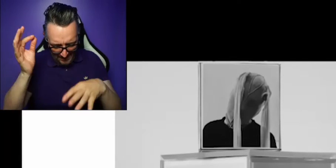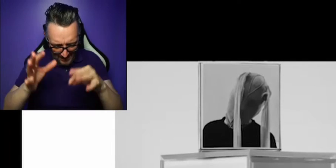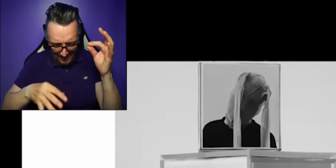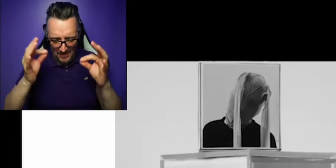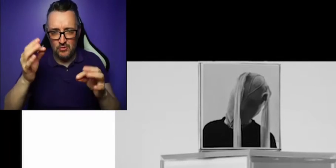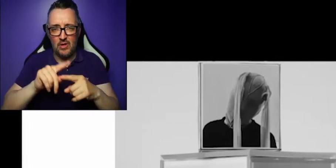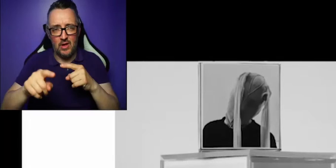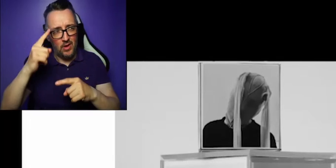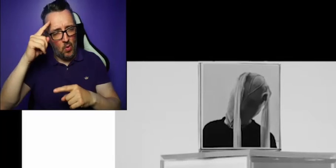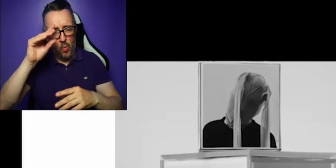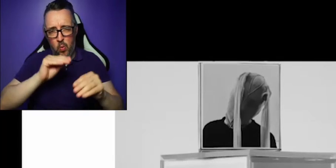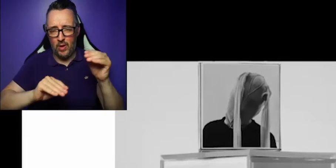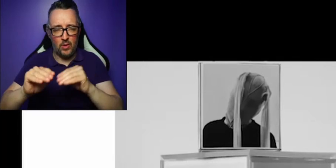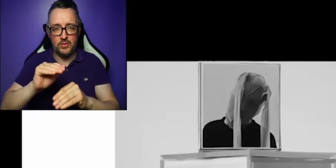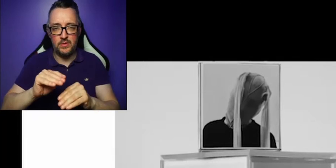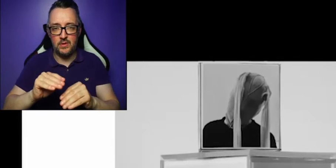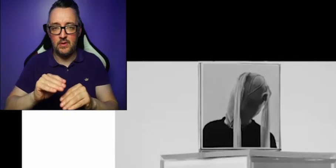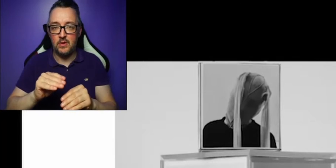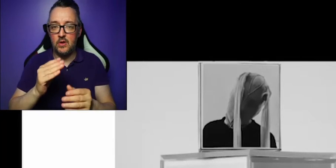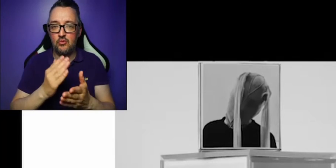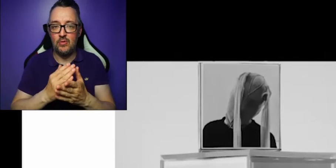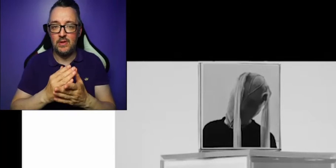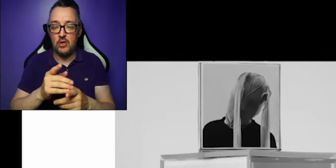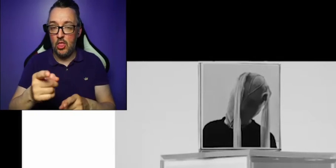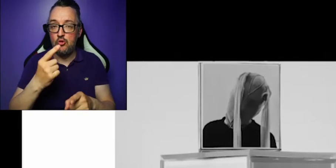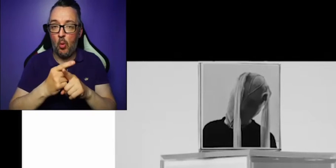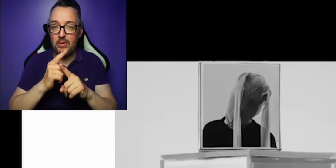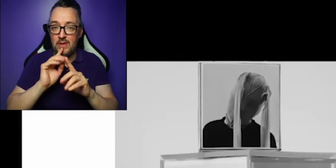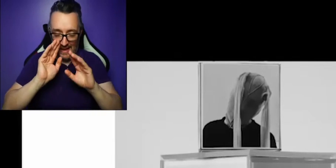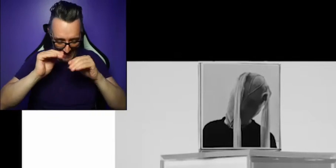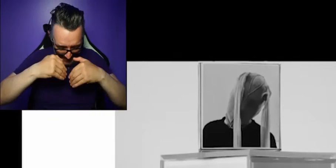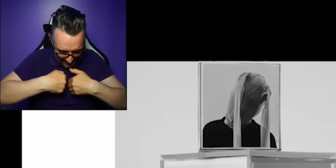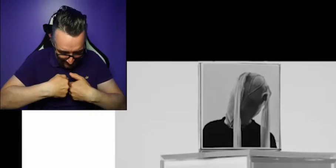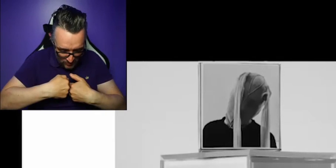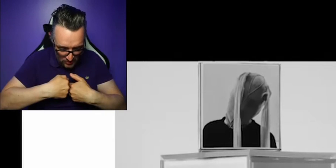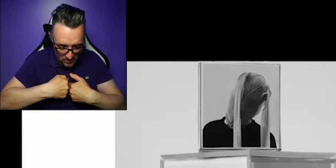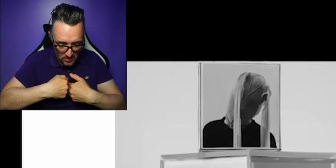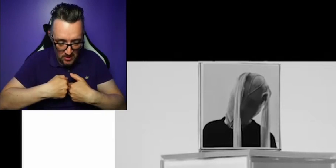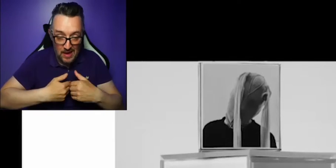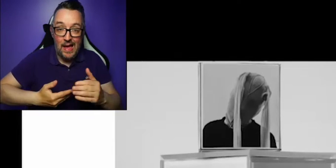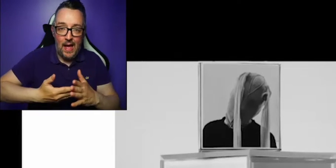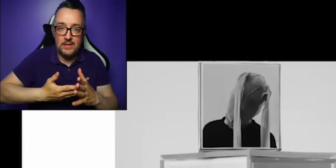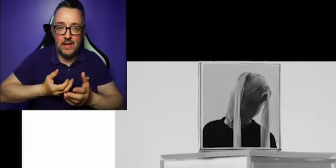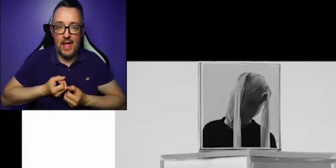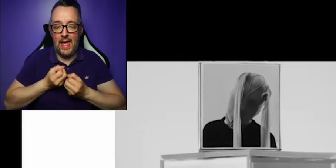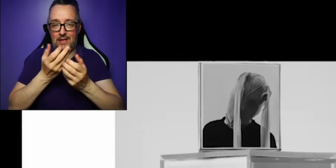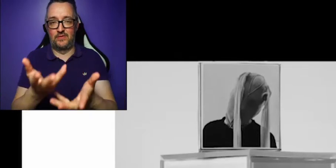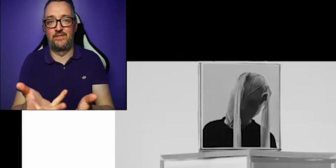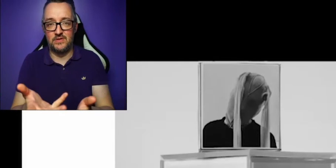And, you know, it's really about introversion and extroversion, I guess. So,